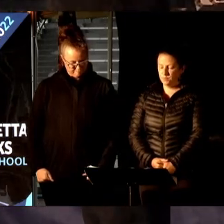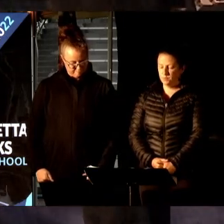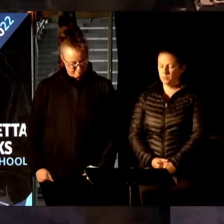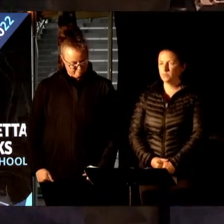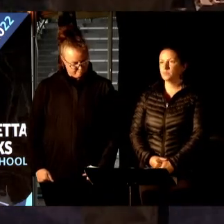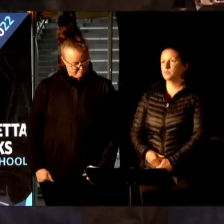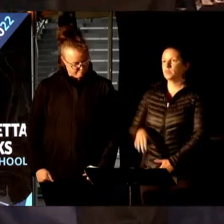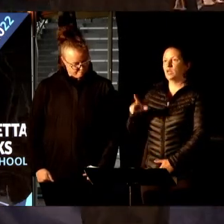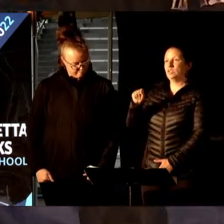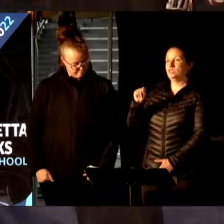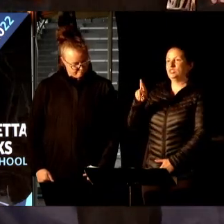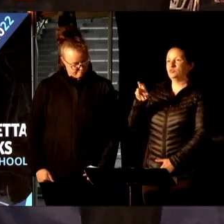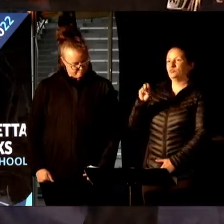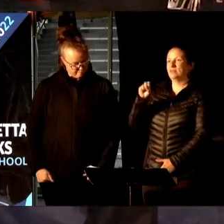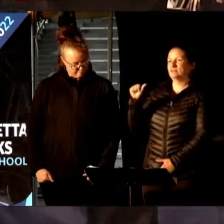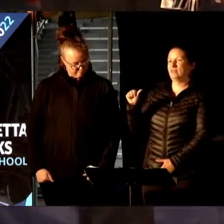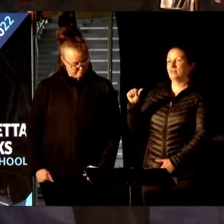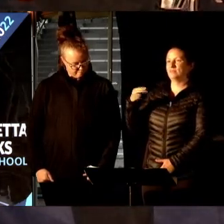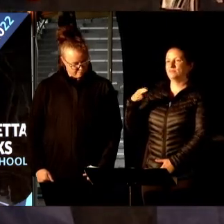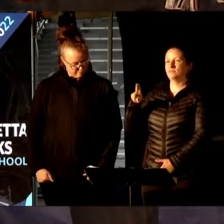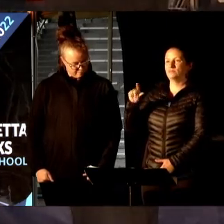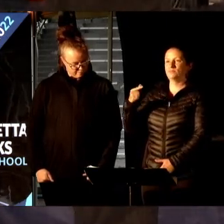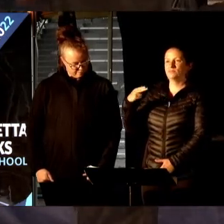Tressa Hughes.